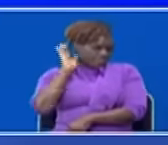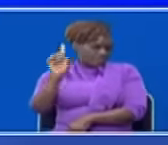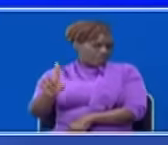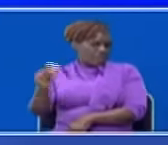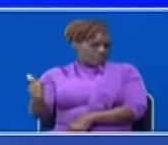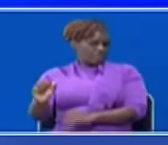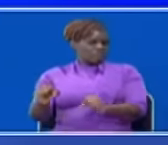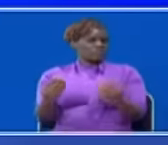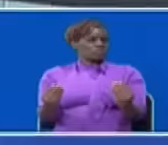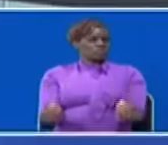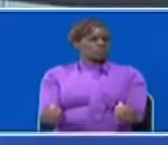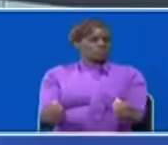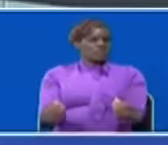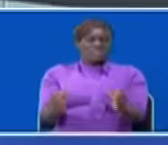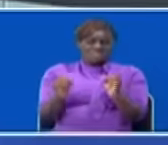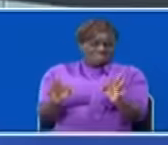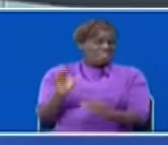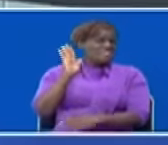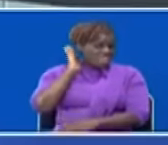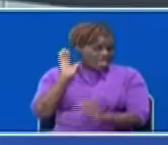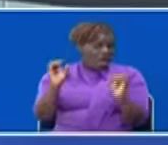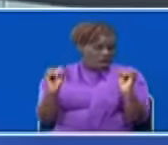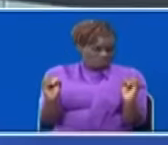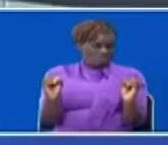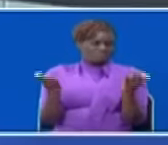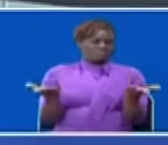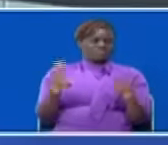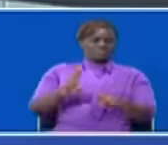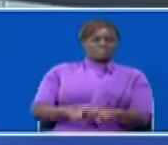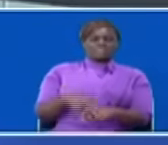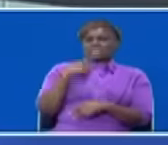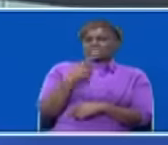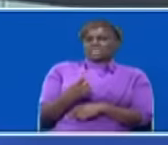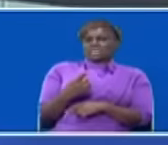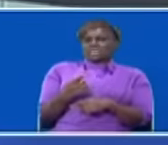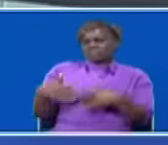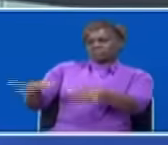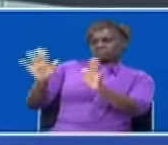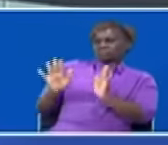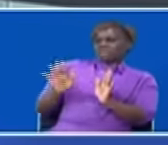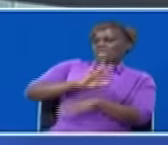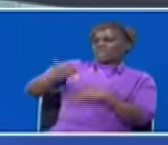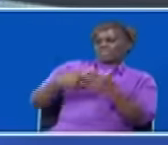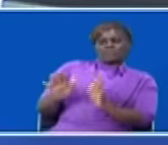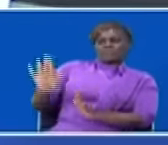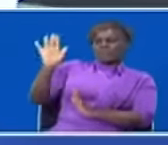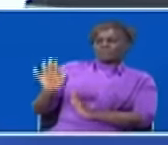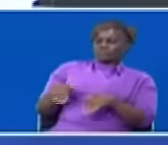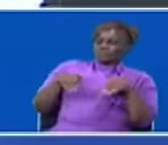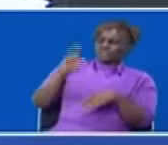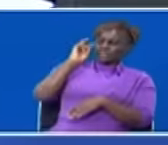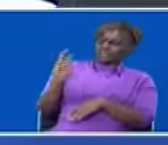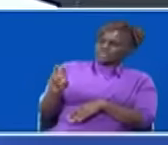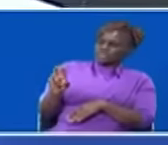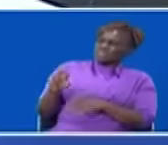then we can sort out these issues. Okay. If we don't listen to each other, then we can sit back and say, let us leave everybody to fate. And